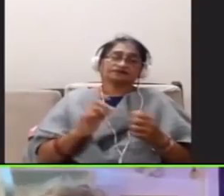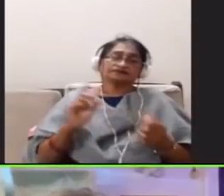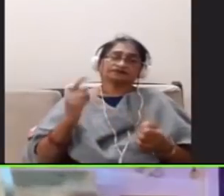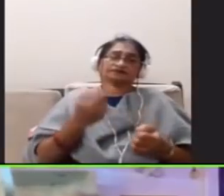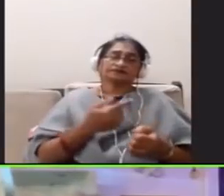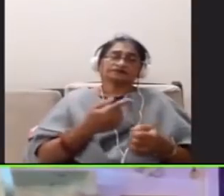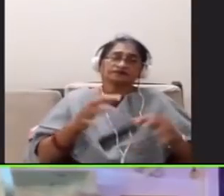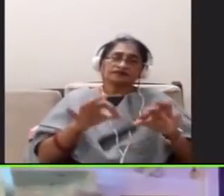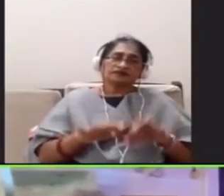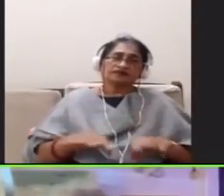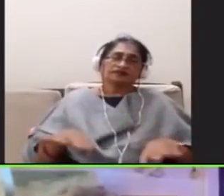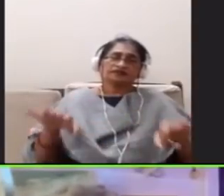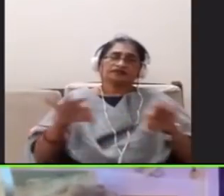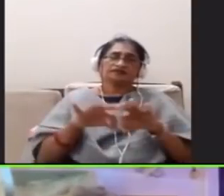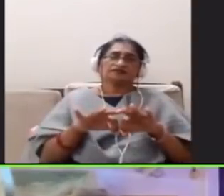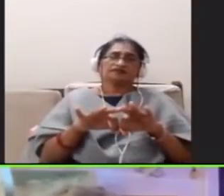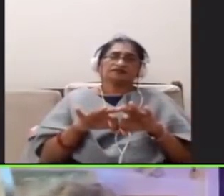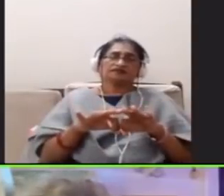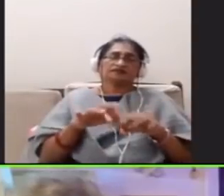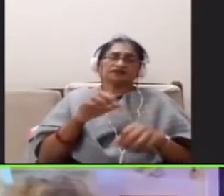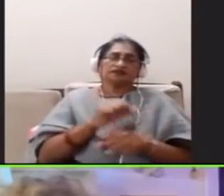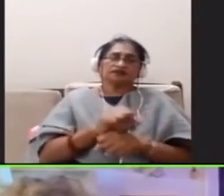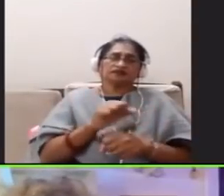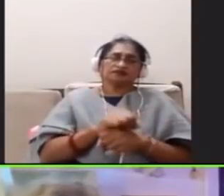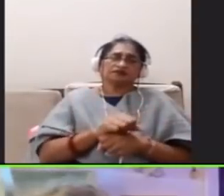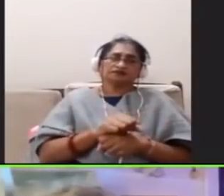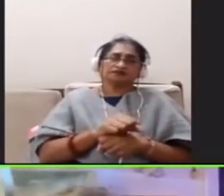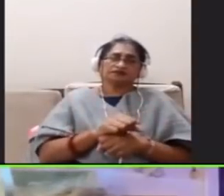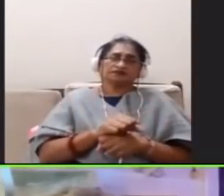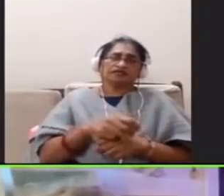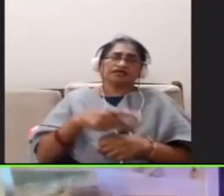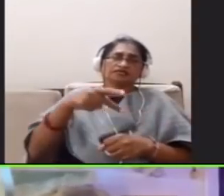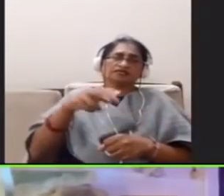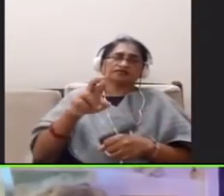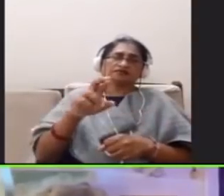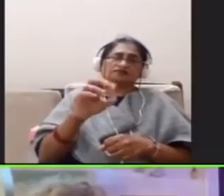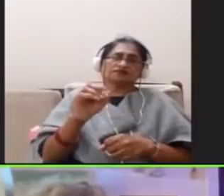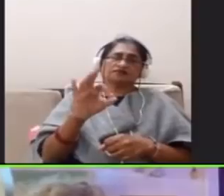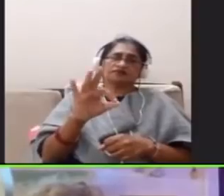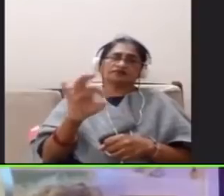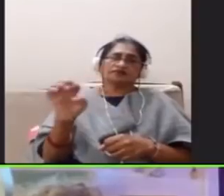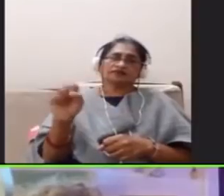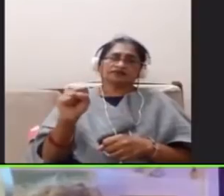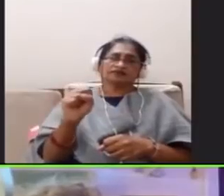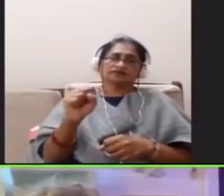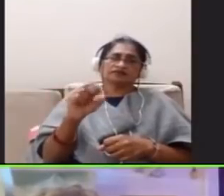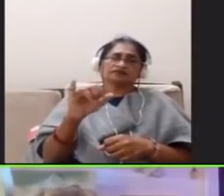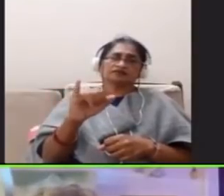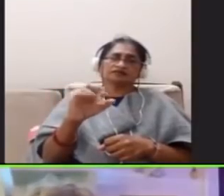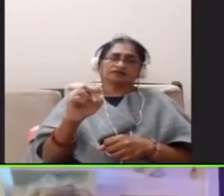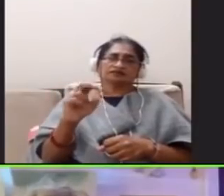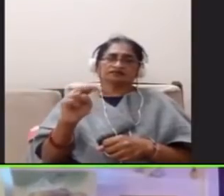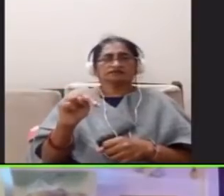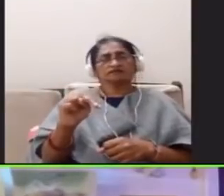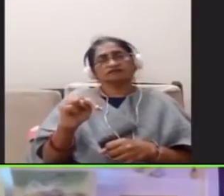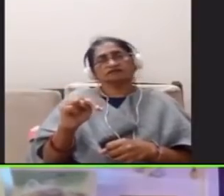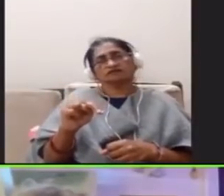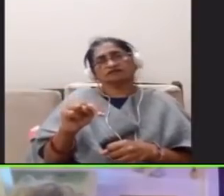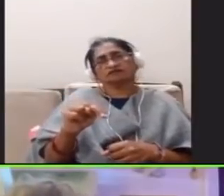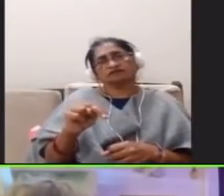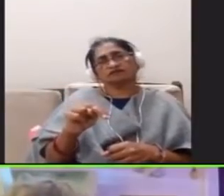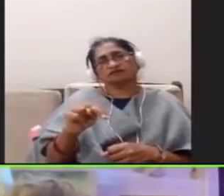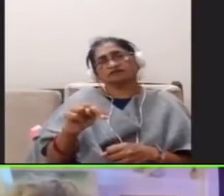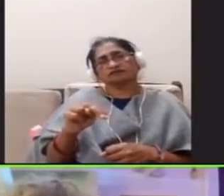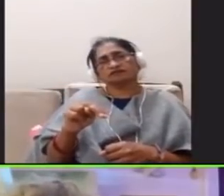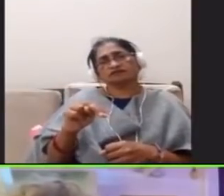that our work is seen as professional rather than, oh, that poor disabled person will buy it, which